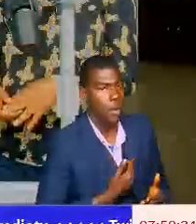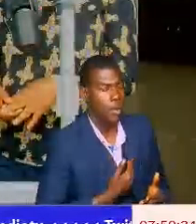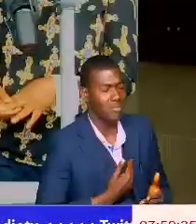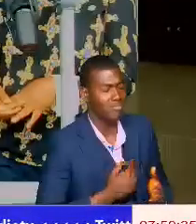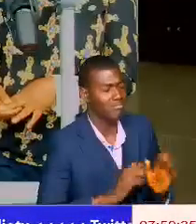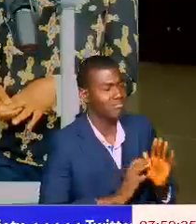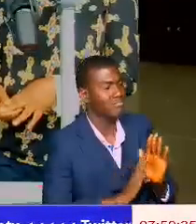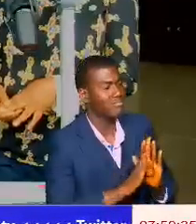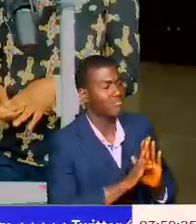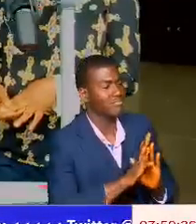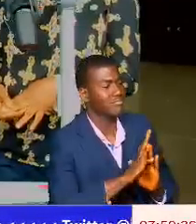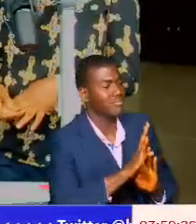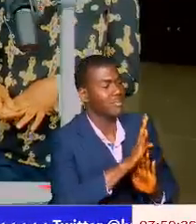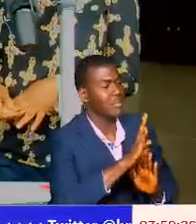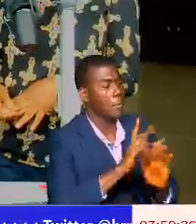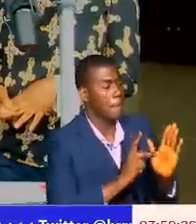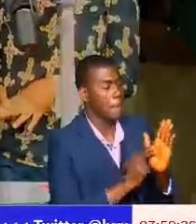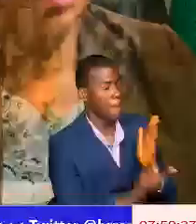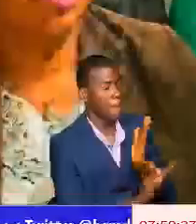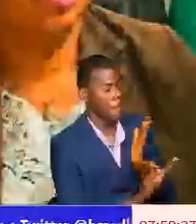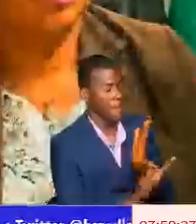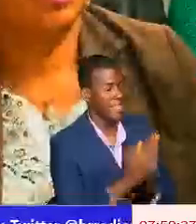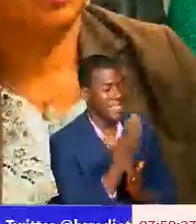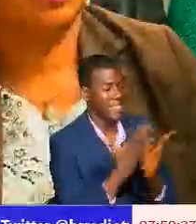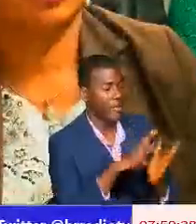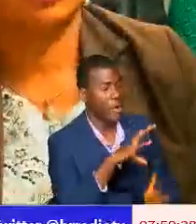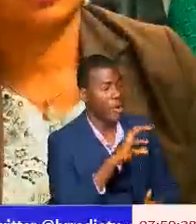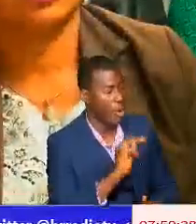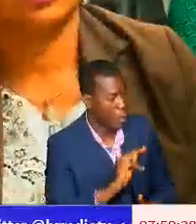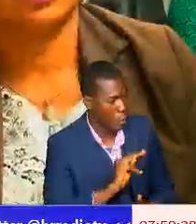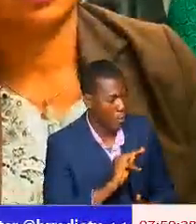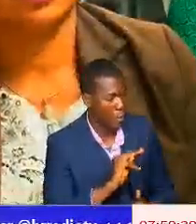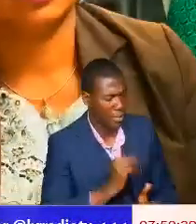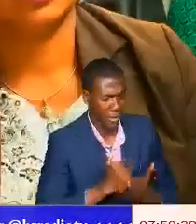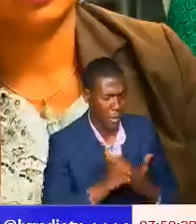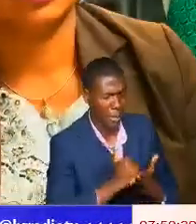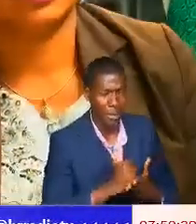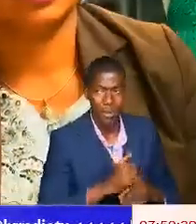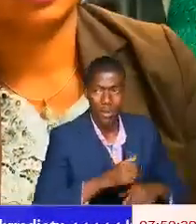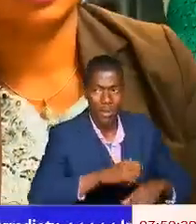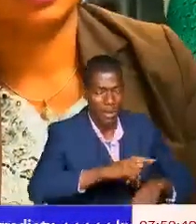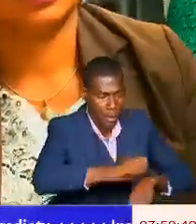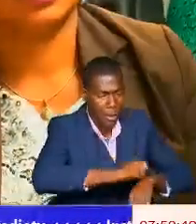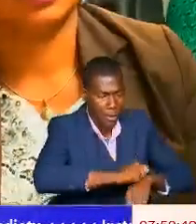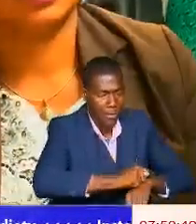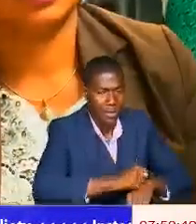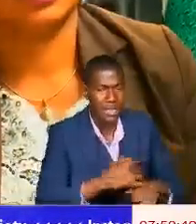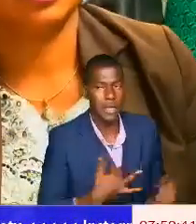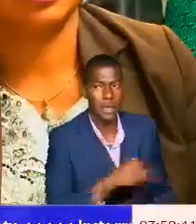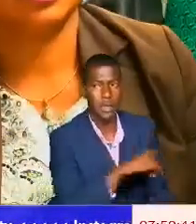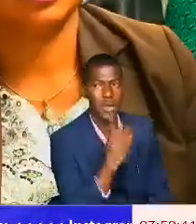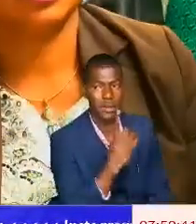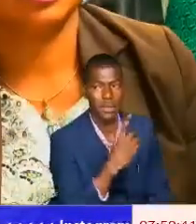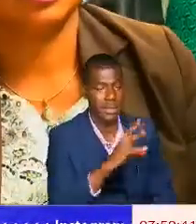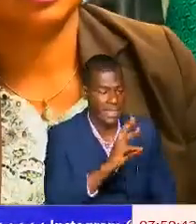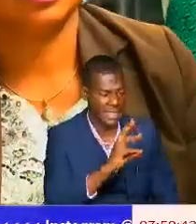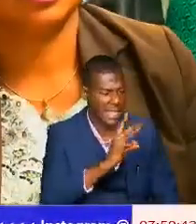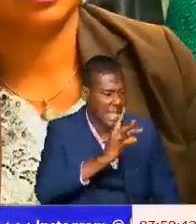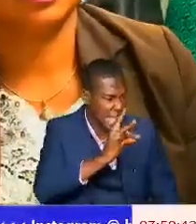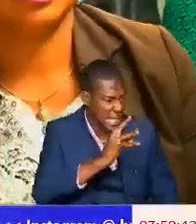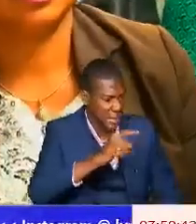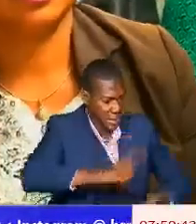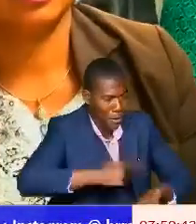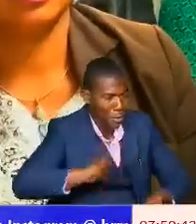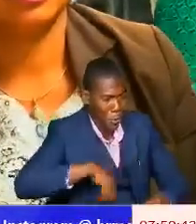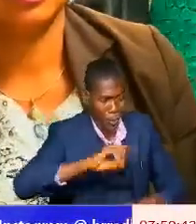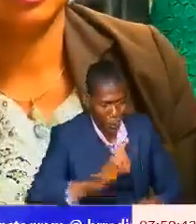promote this program, we be Servicom Help Desk. We today now the 68th time where we they come.